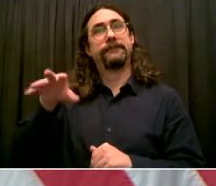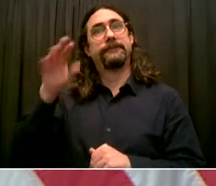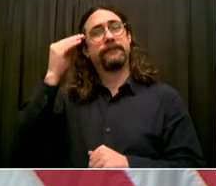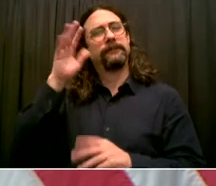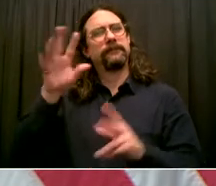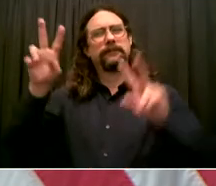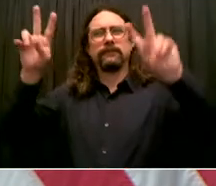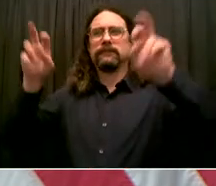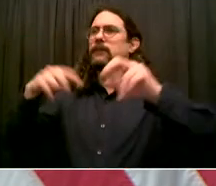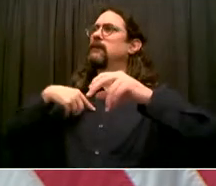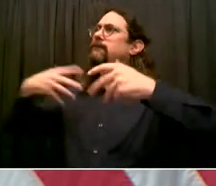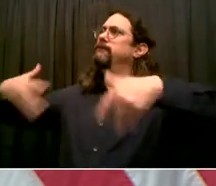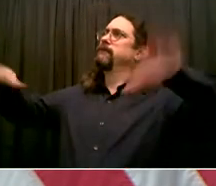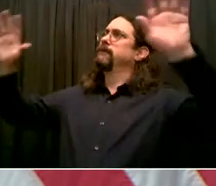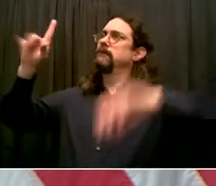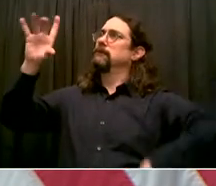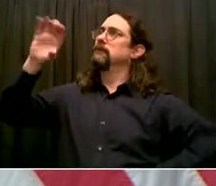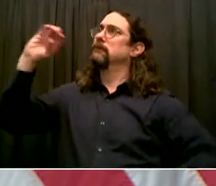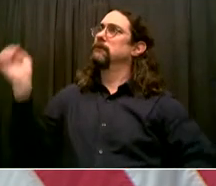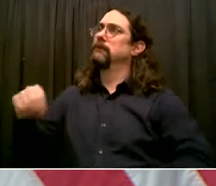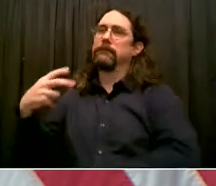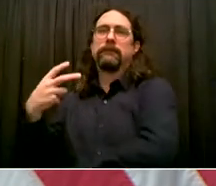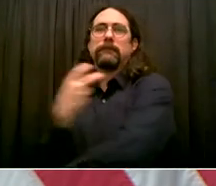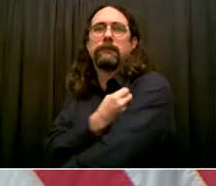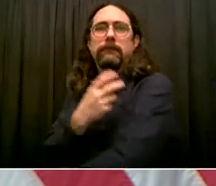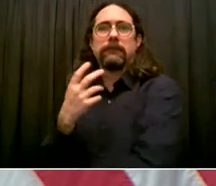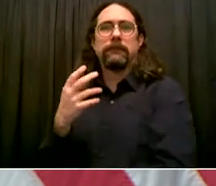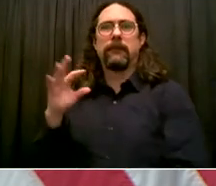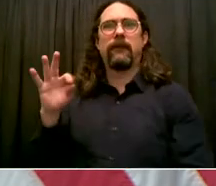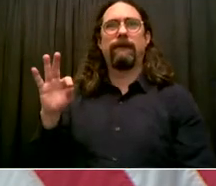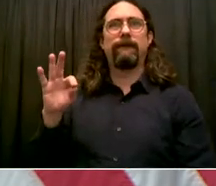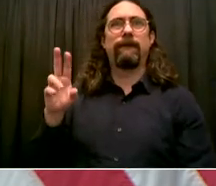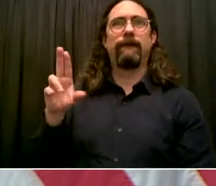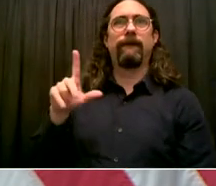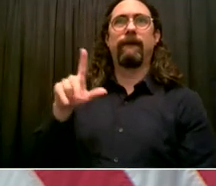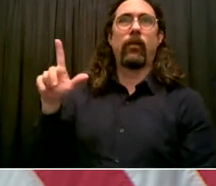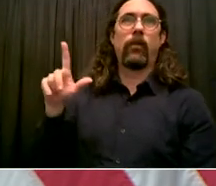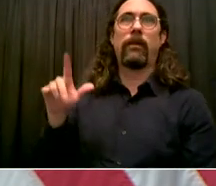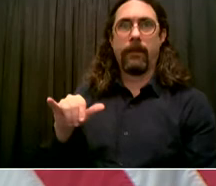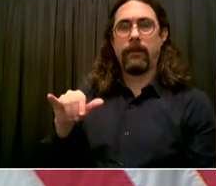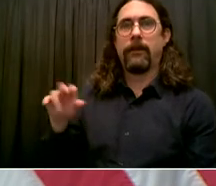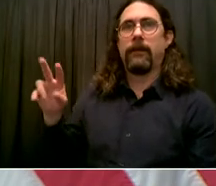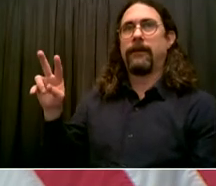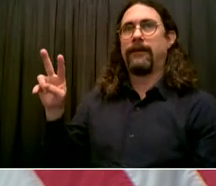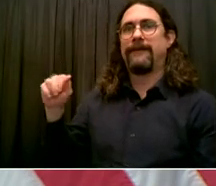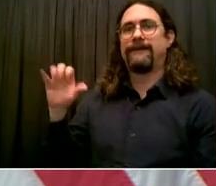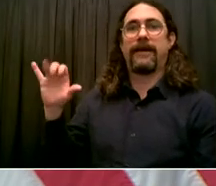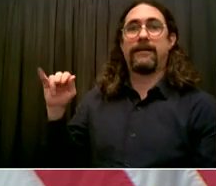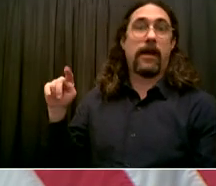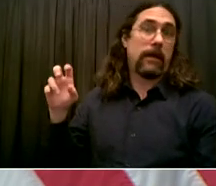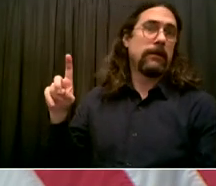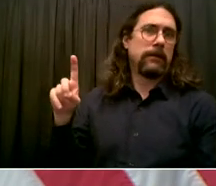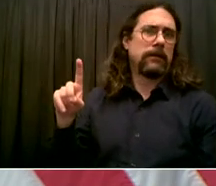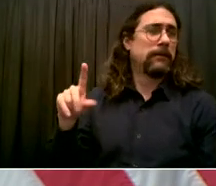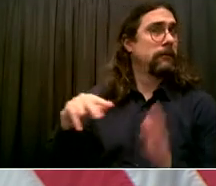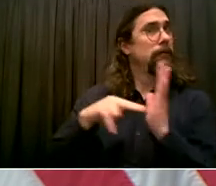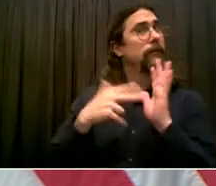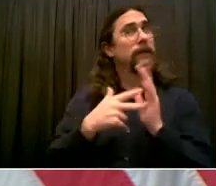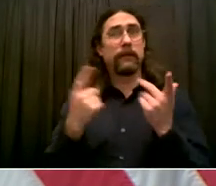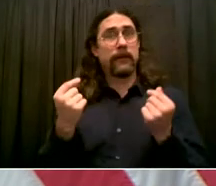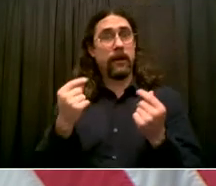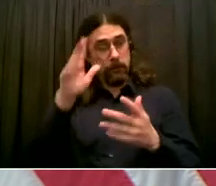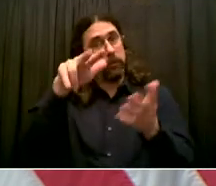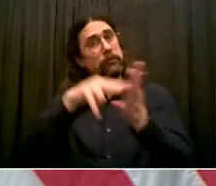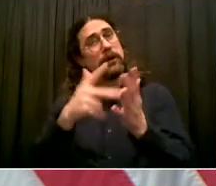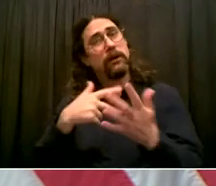days after your second dose of the Moderna or Pfizer vaccines, or 14 days after your J&J